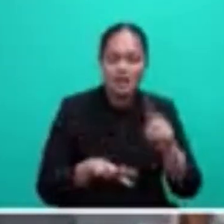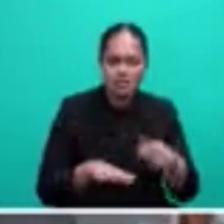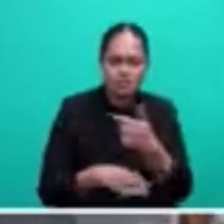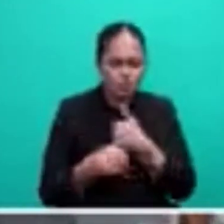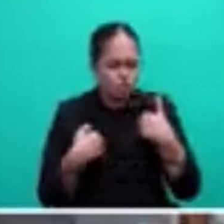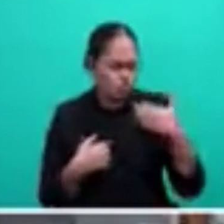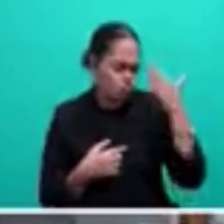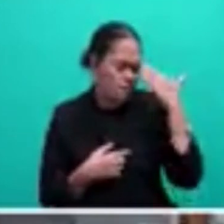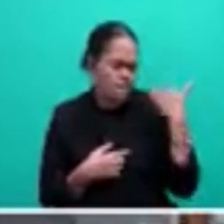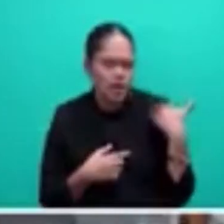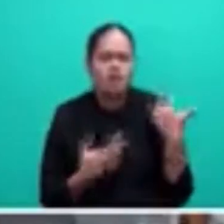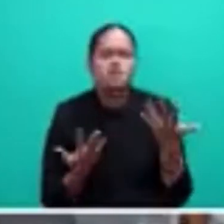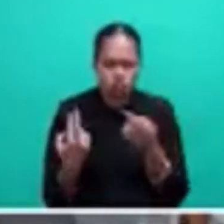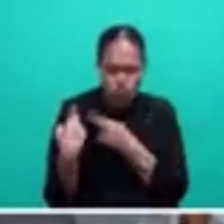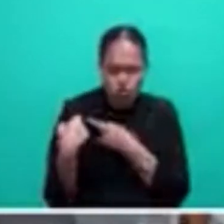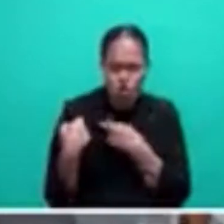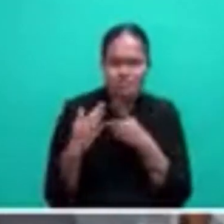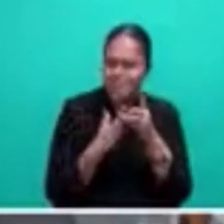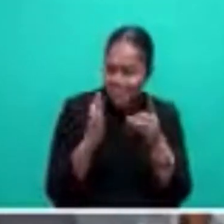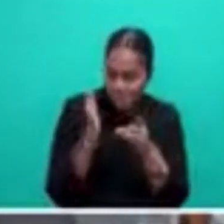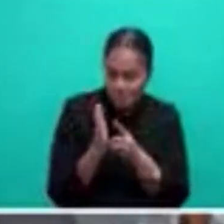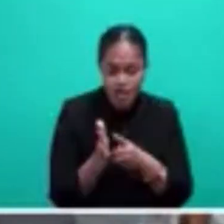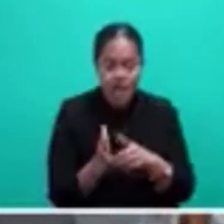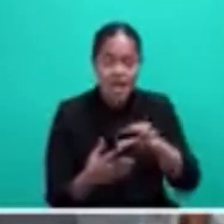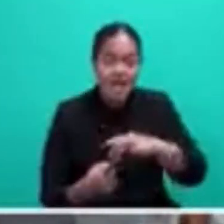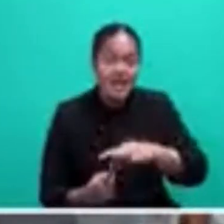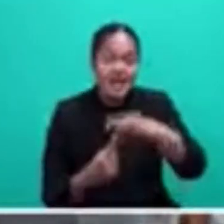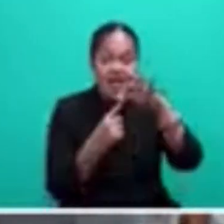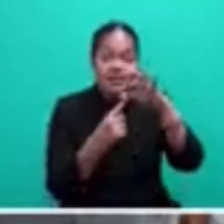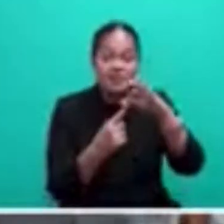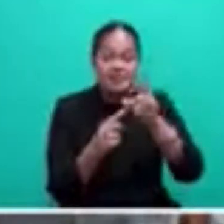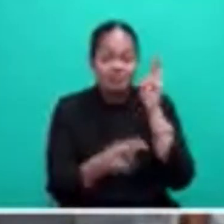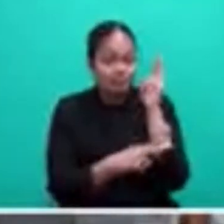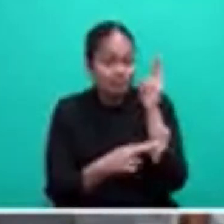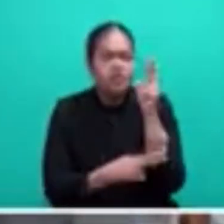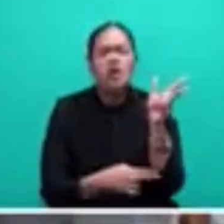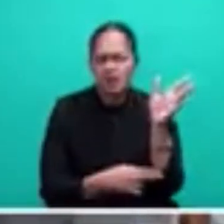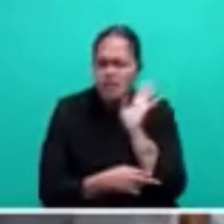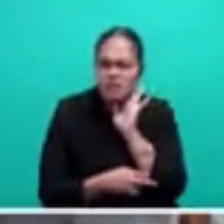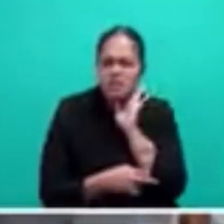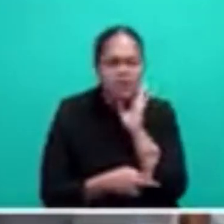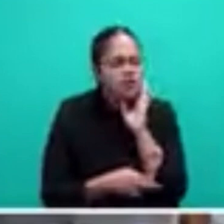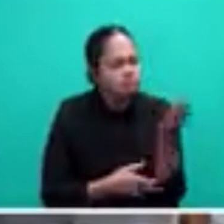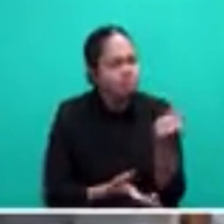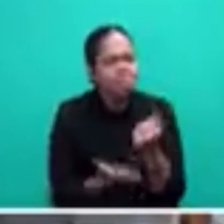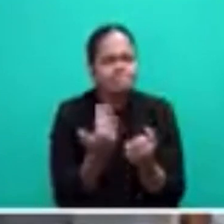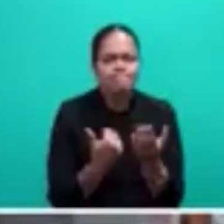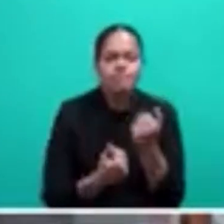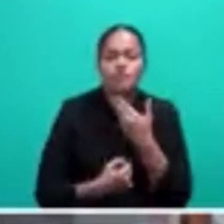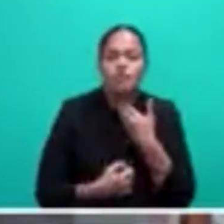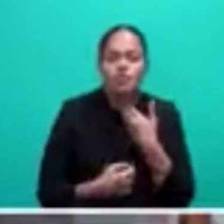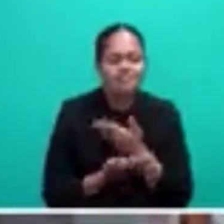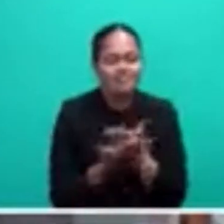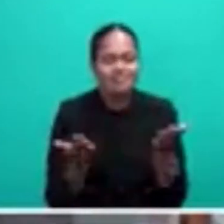reminded of our roles as democratically elected representatives, compelling us to listen to all voices in our